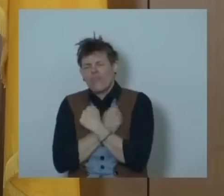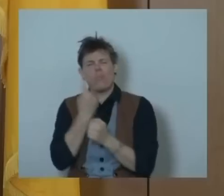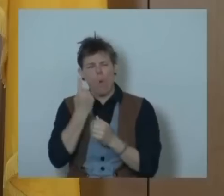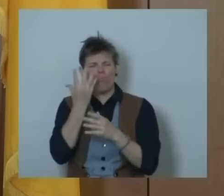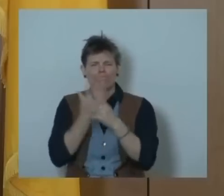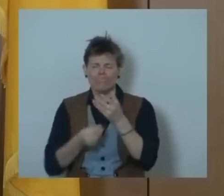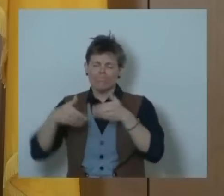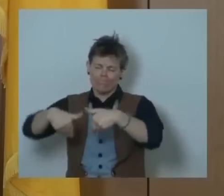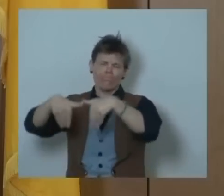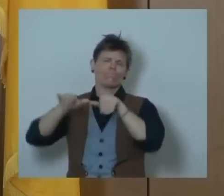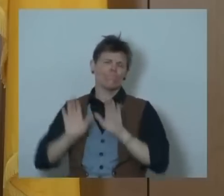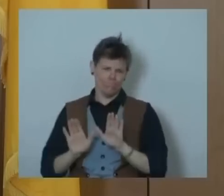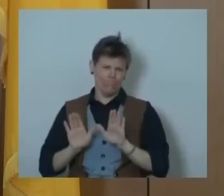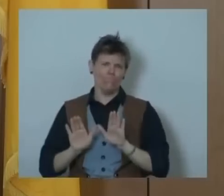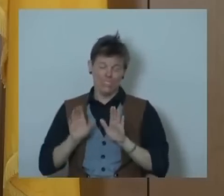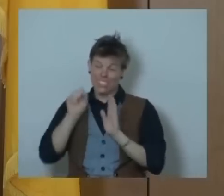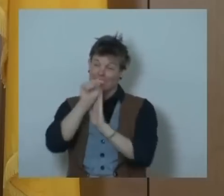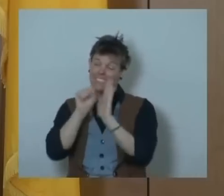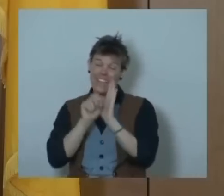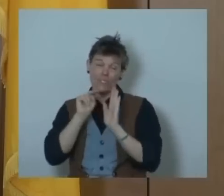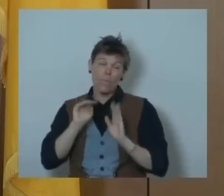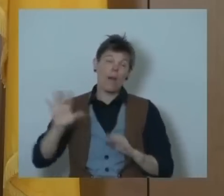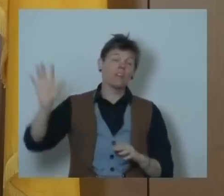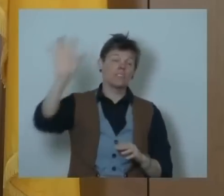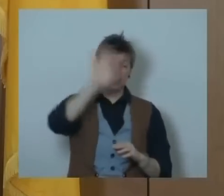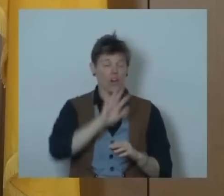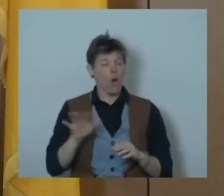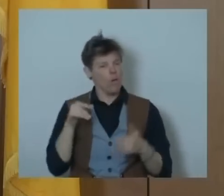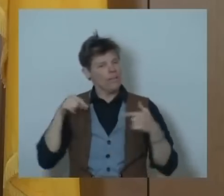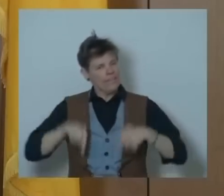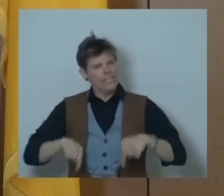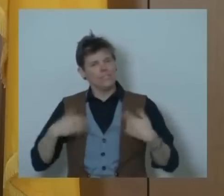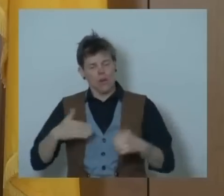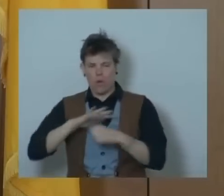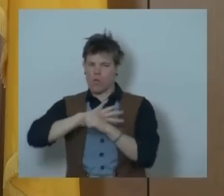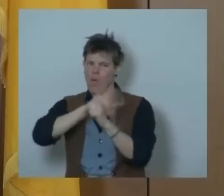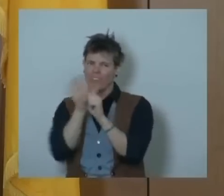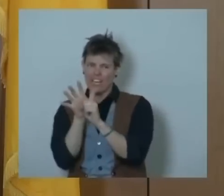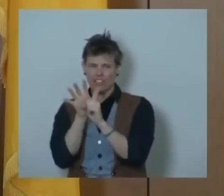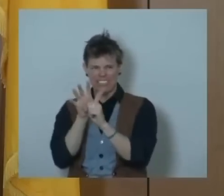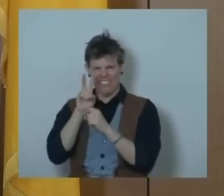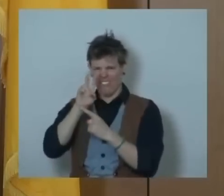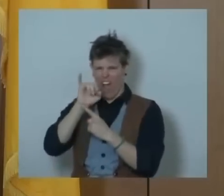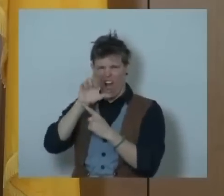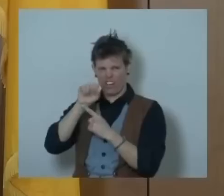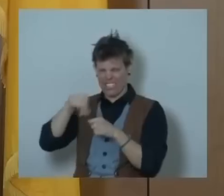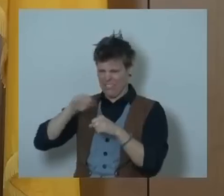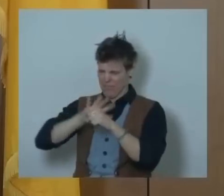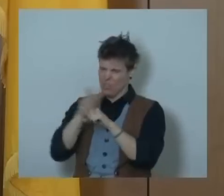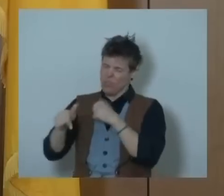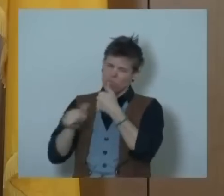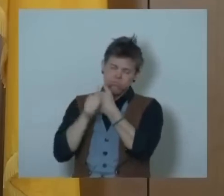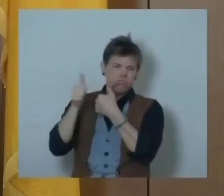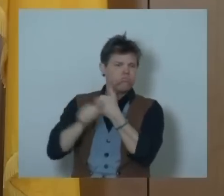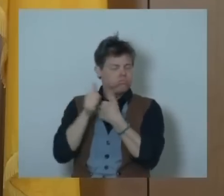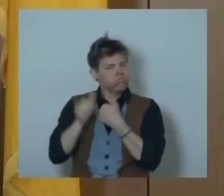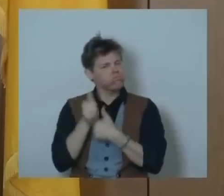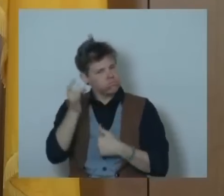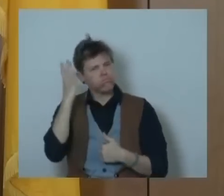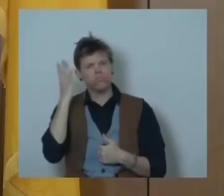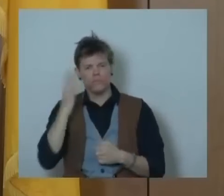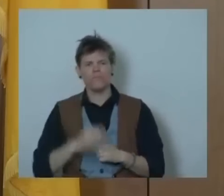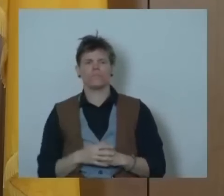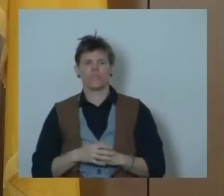this unfair, deadly, invisible threat and virus. And we're doing everything in our power to reduce